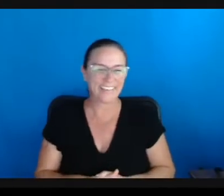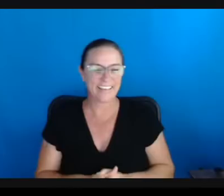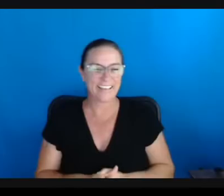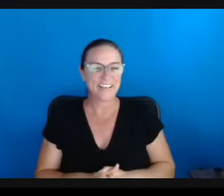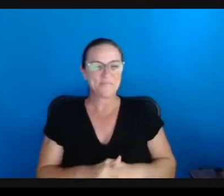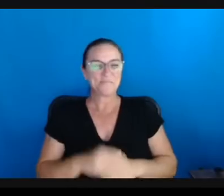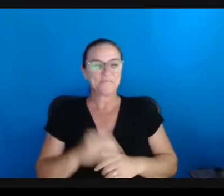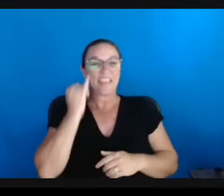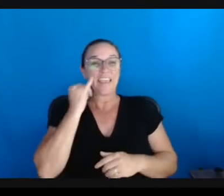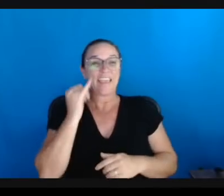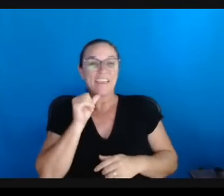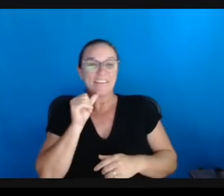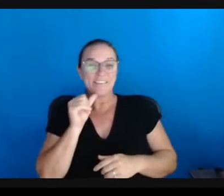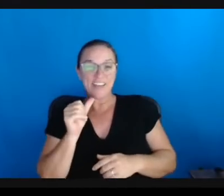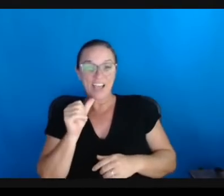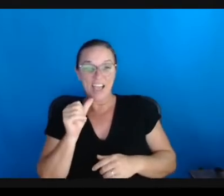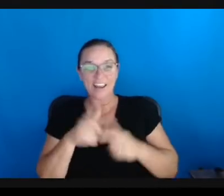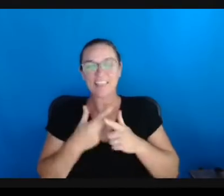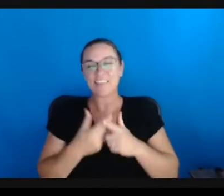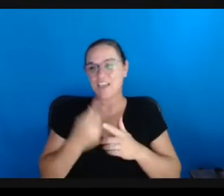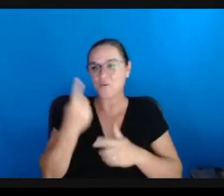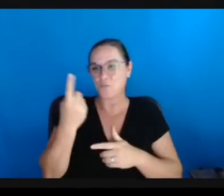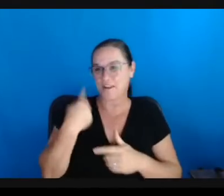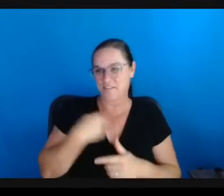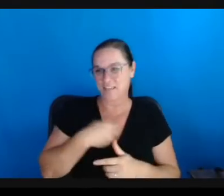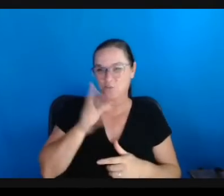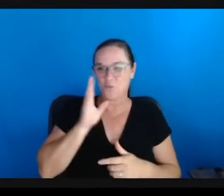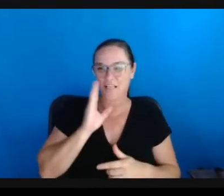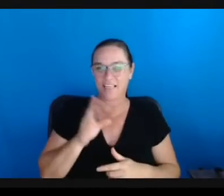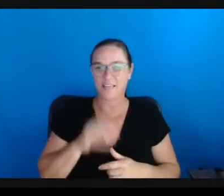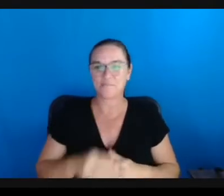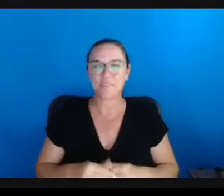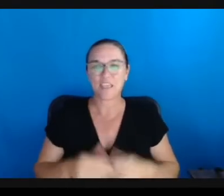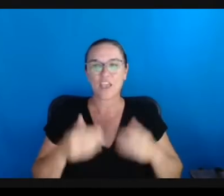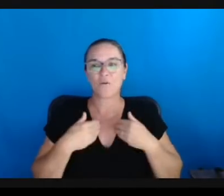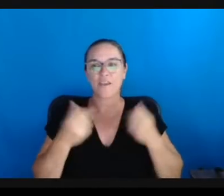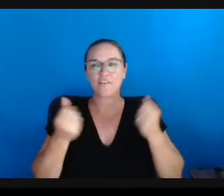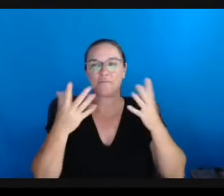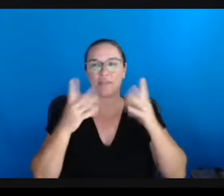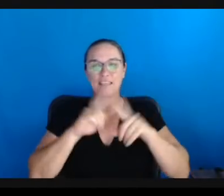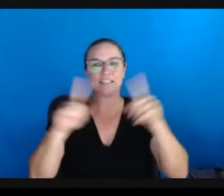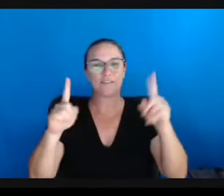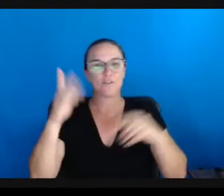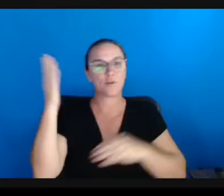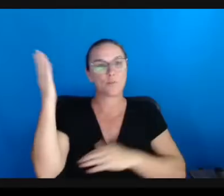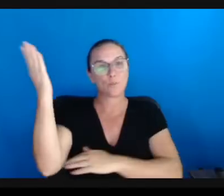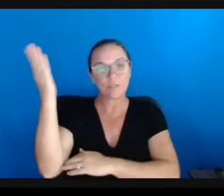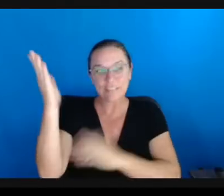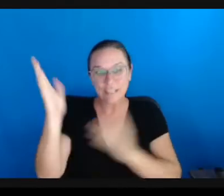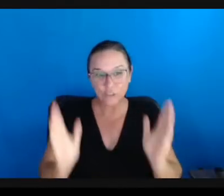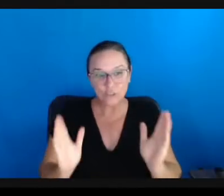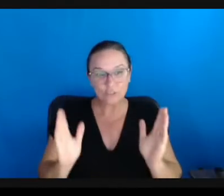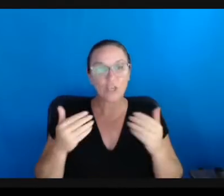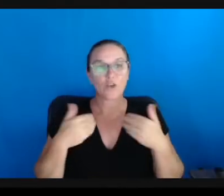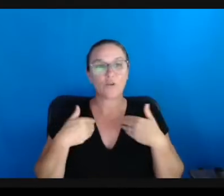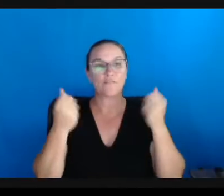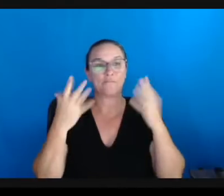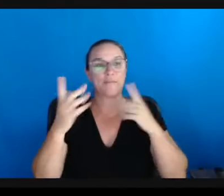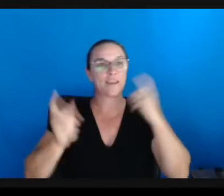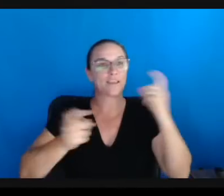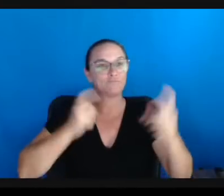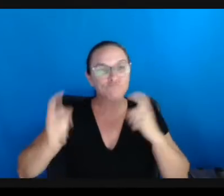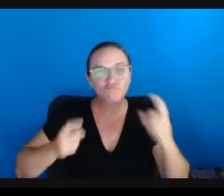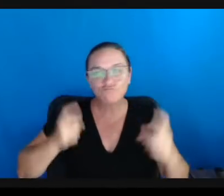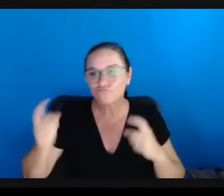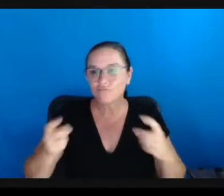If not one of us are talking. We have a bunch of different presenters. There's lots of giveaways that are going